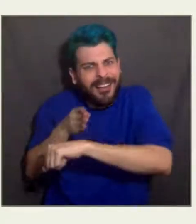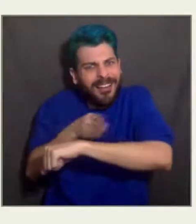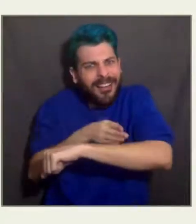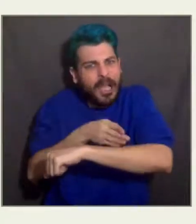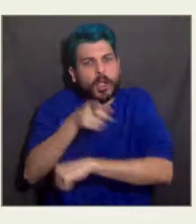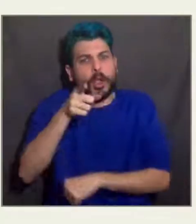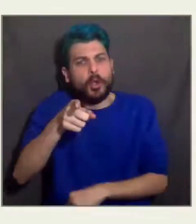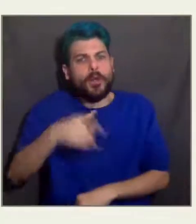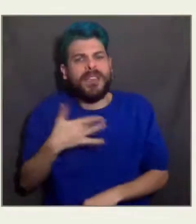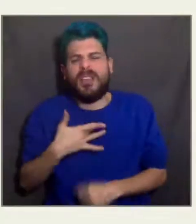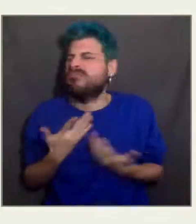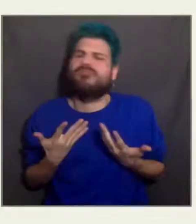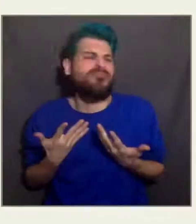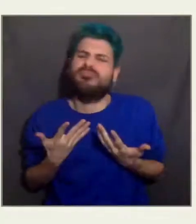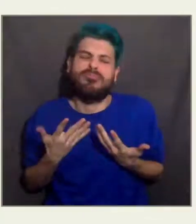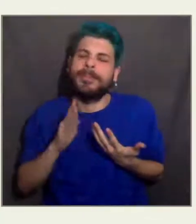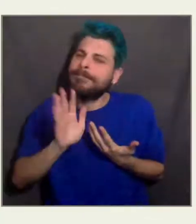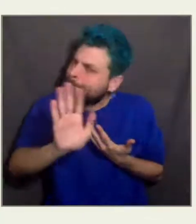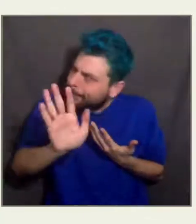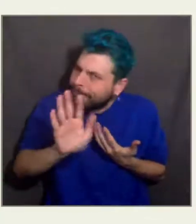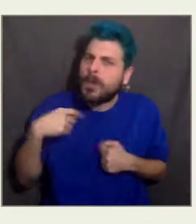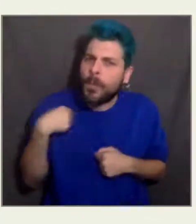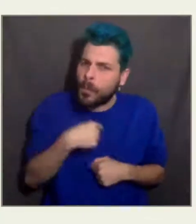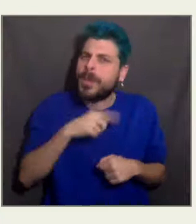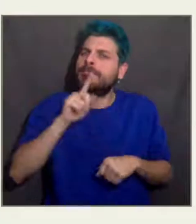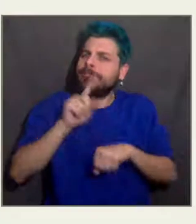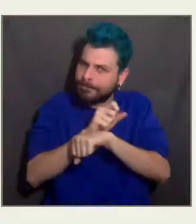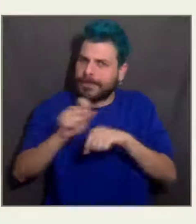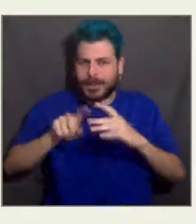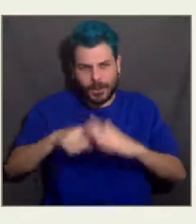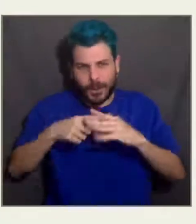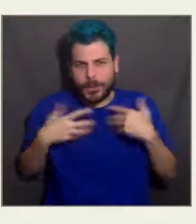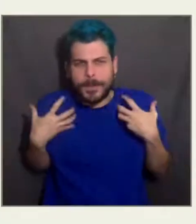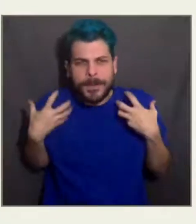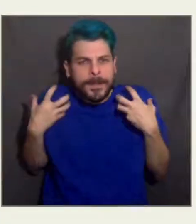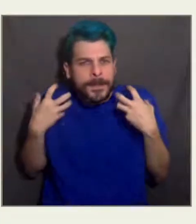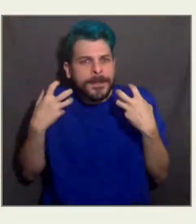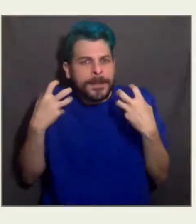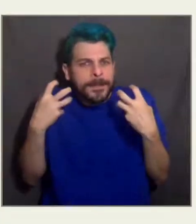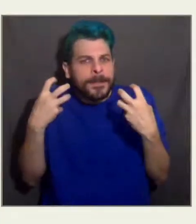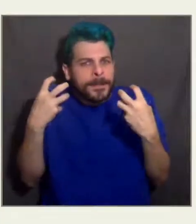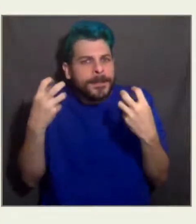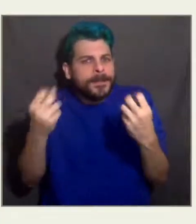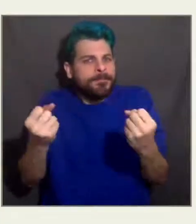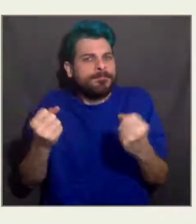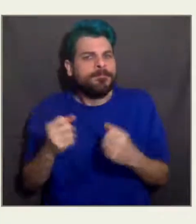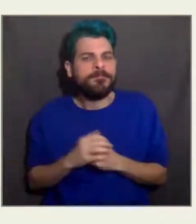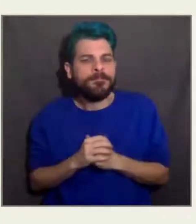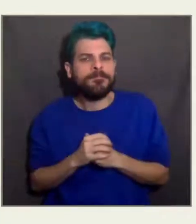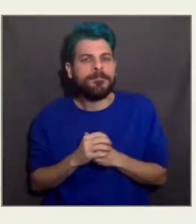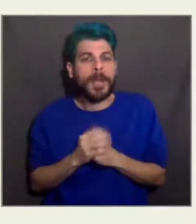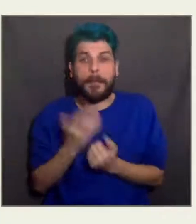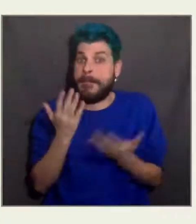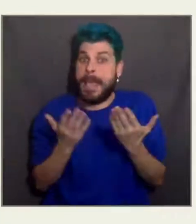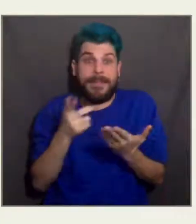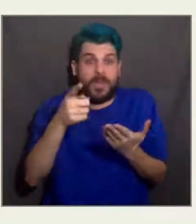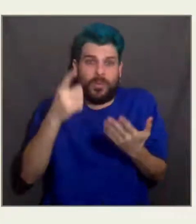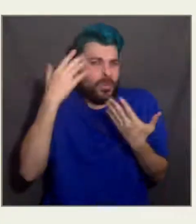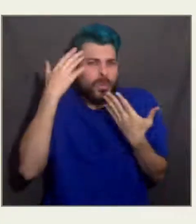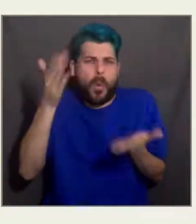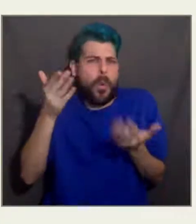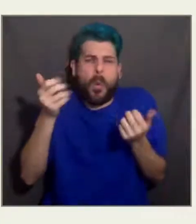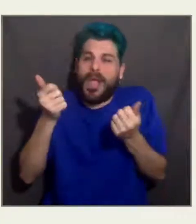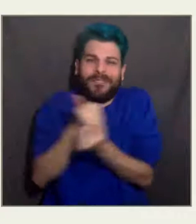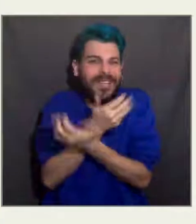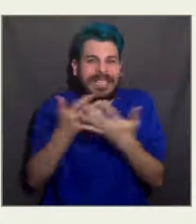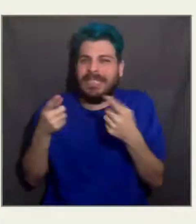our region is starting to recover. You may not be aware of all that is happening right now, and that's on